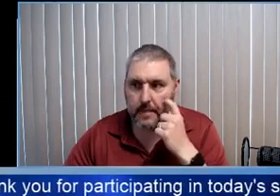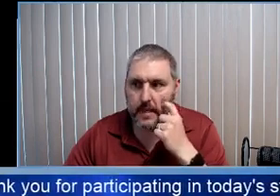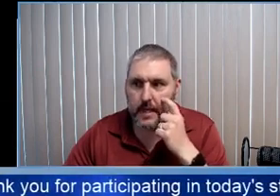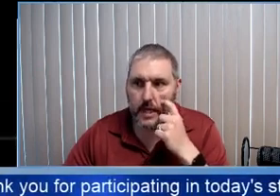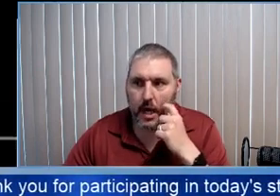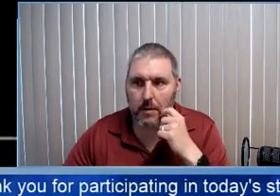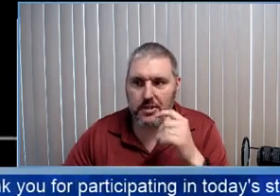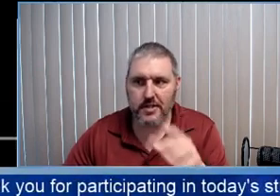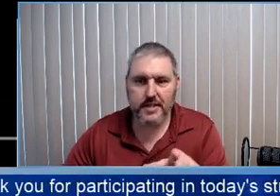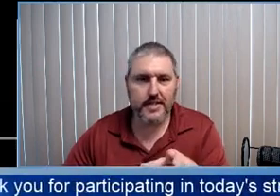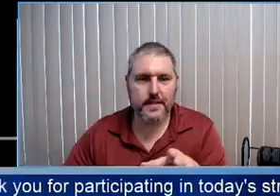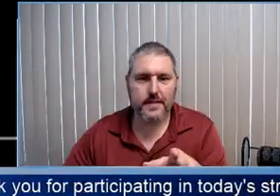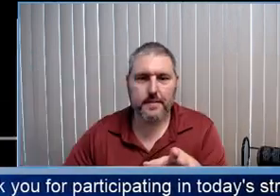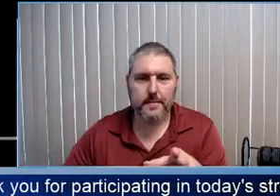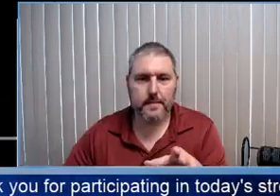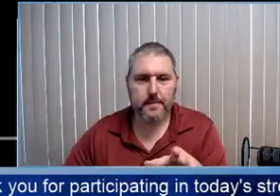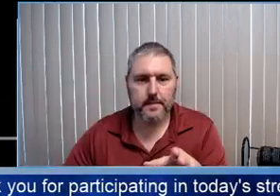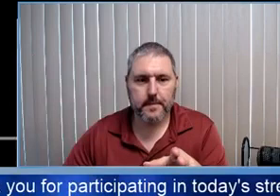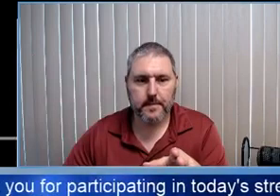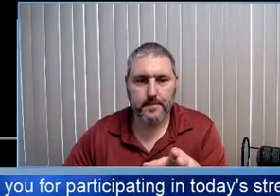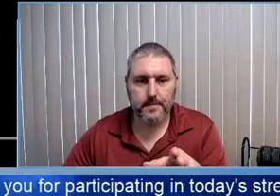Okay, I want you to see this.